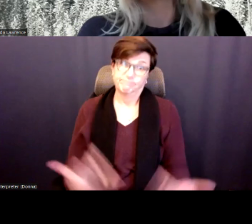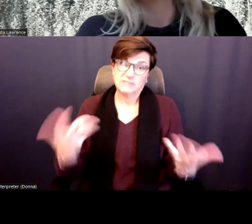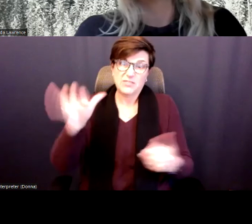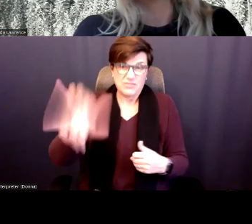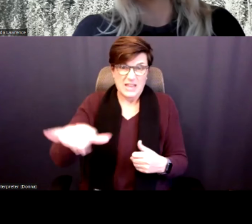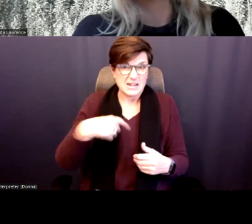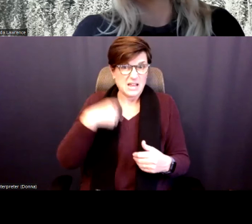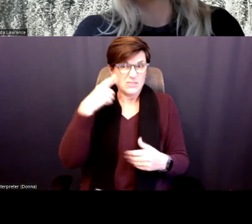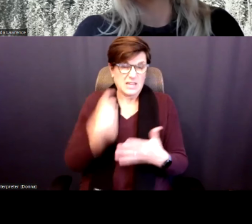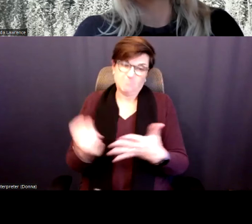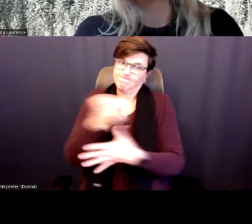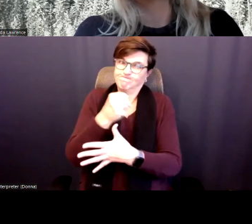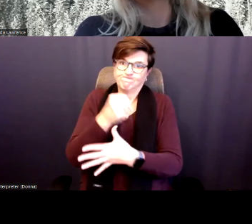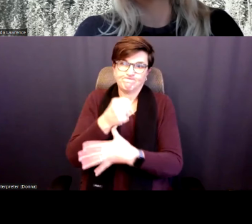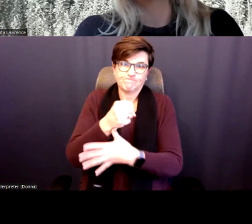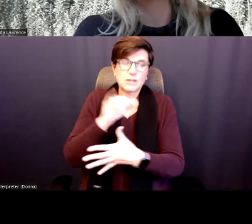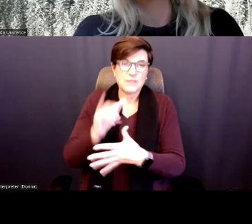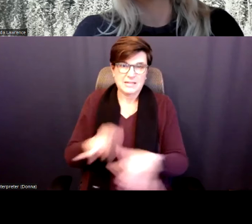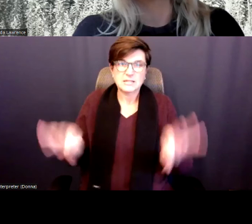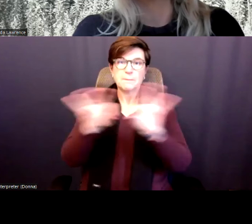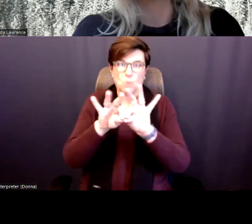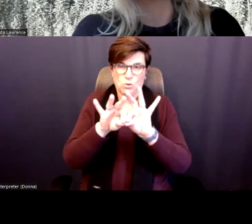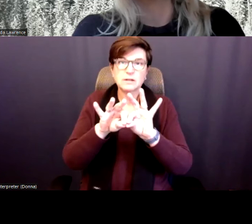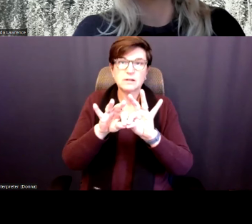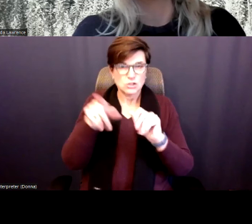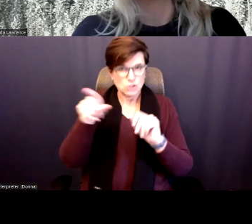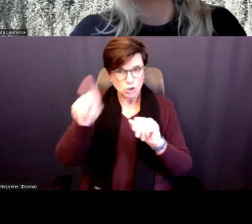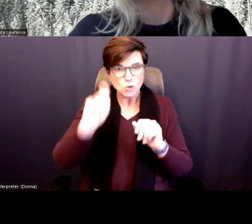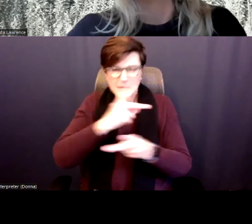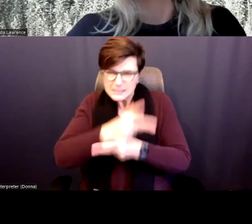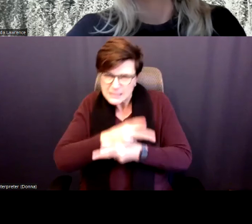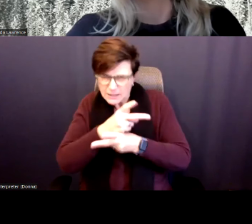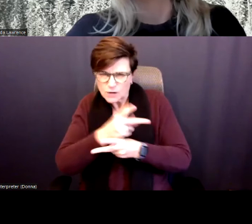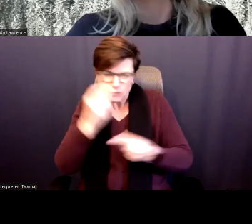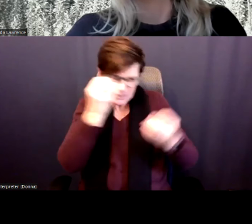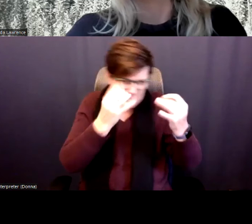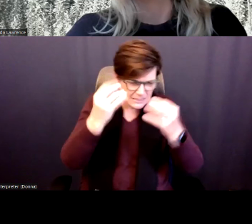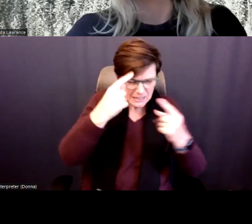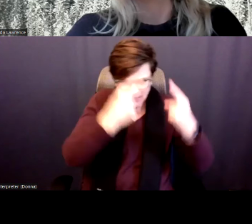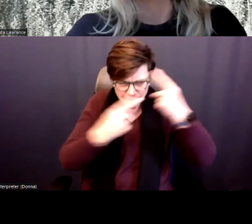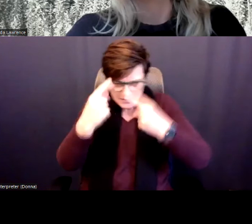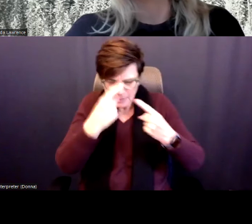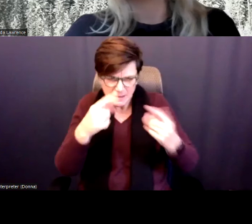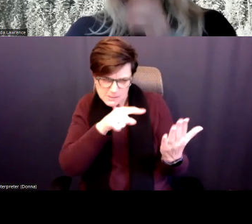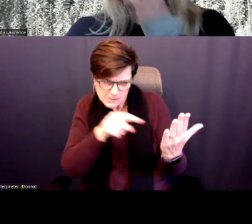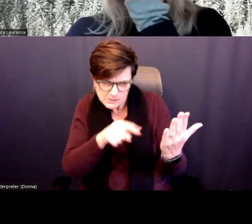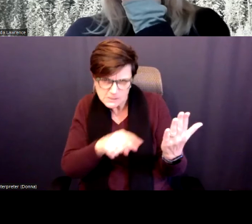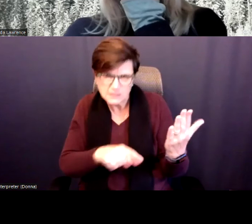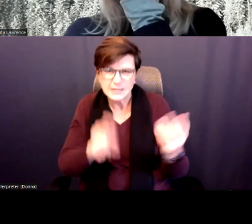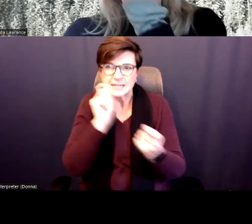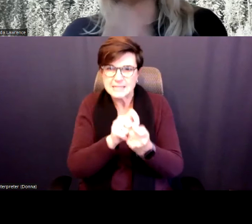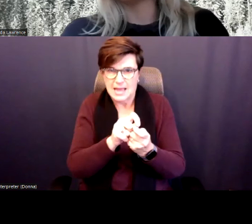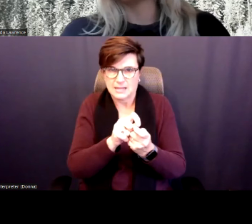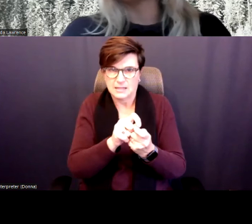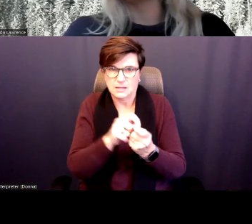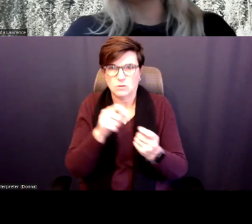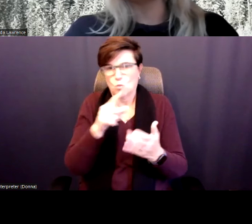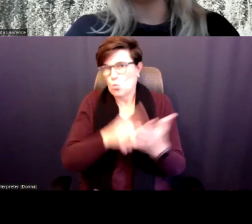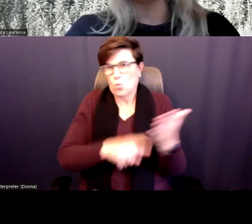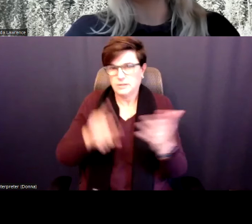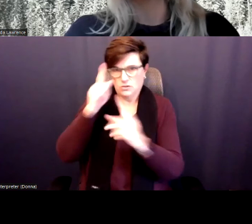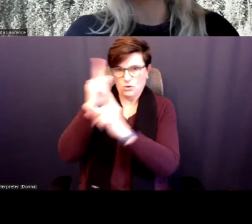really important. You've got to reward very carefully that which you call out, that which you want to see at the end. If you're trying to build a